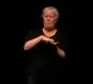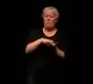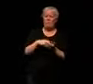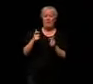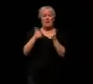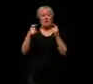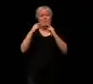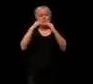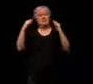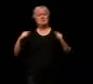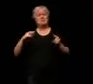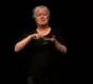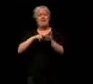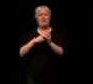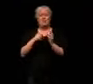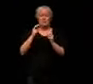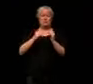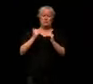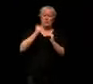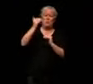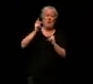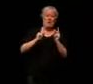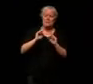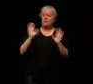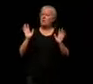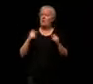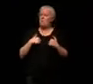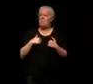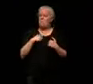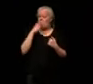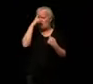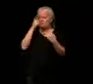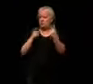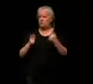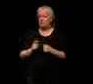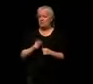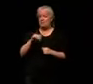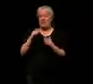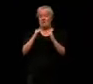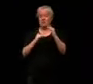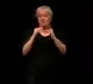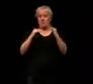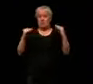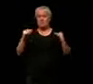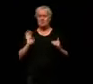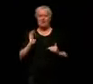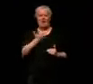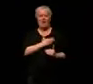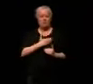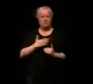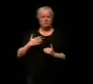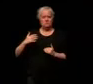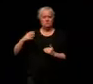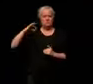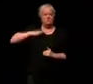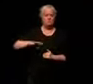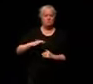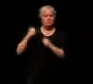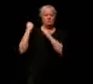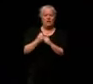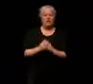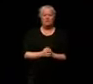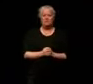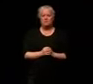direction. Raised I say no to that. It is our strength. Because when we act together. When we act on behalf of all New